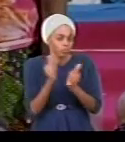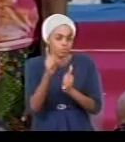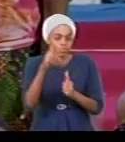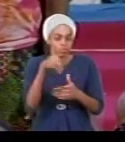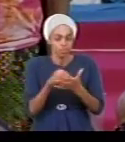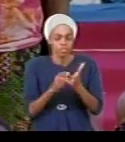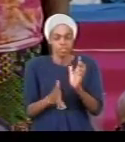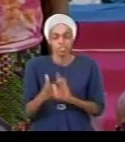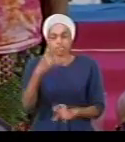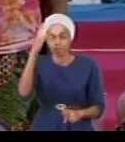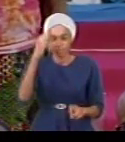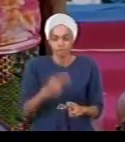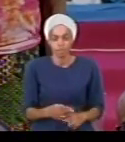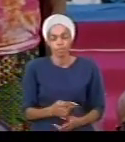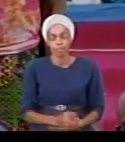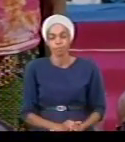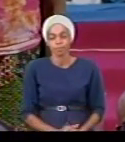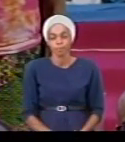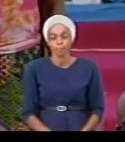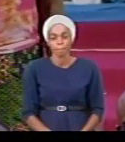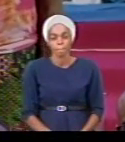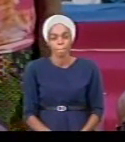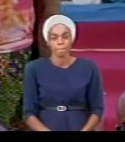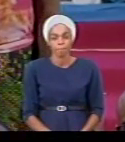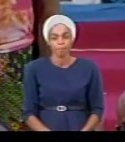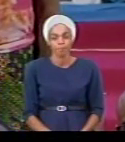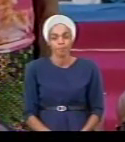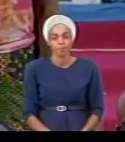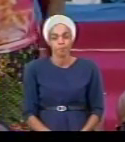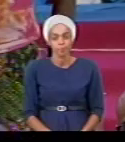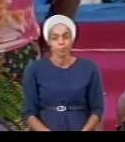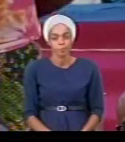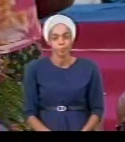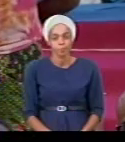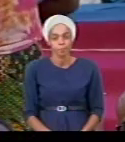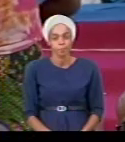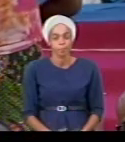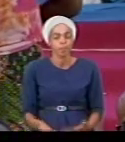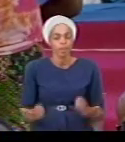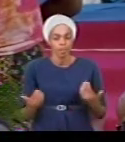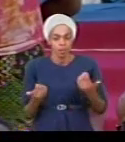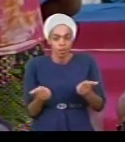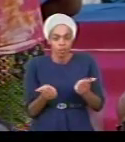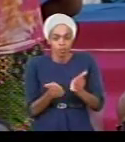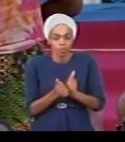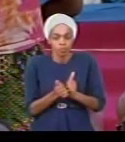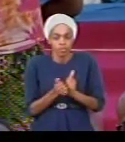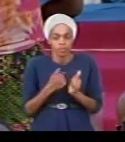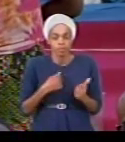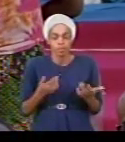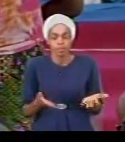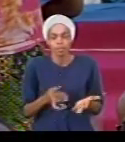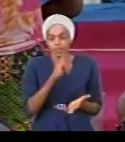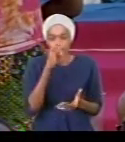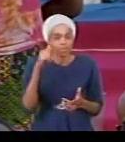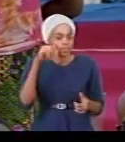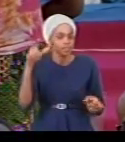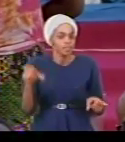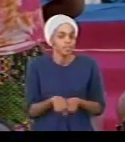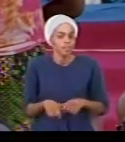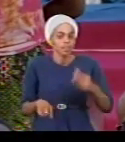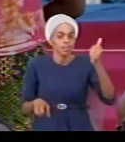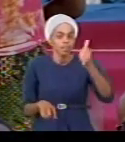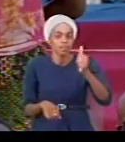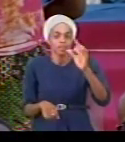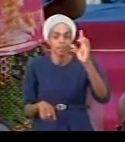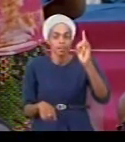I have with me here Sister Adebayo Timilein. She had partial blindness and eye